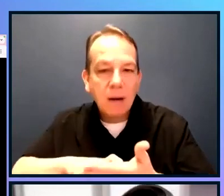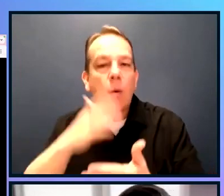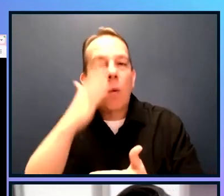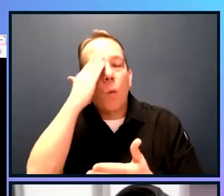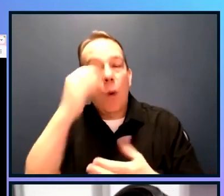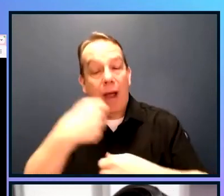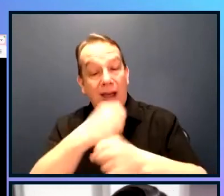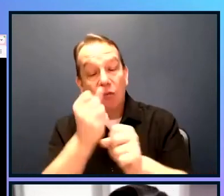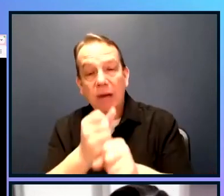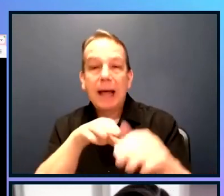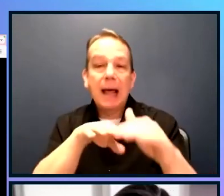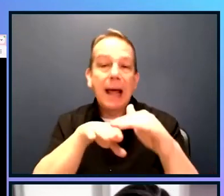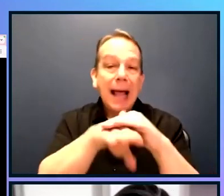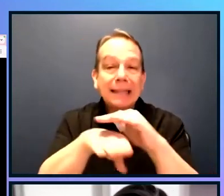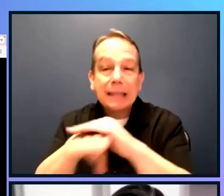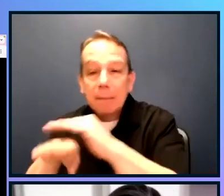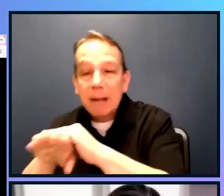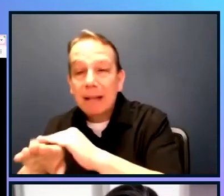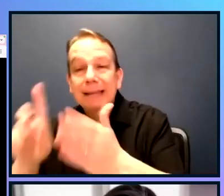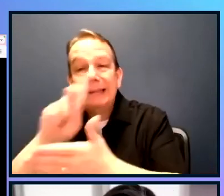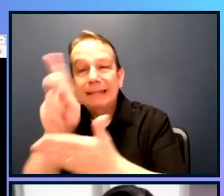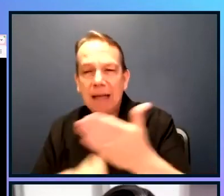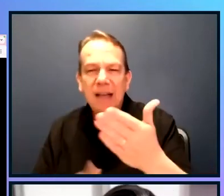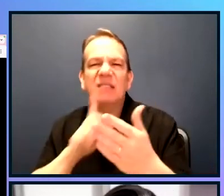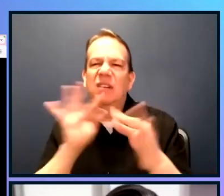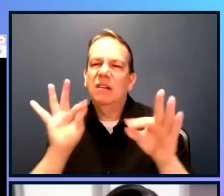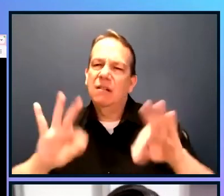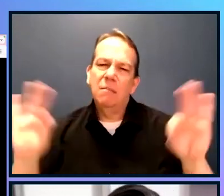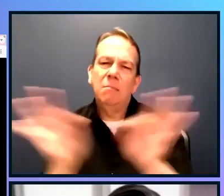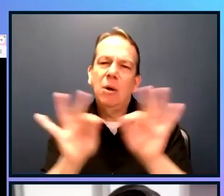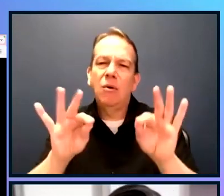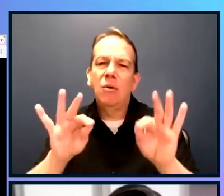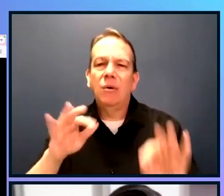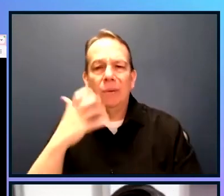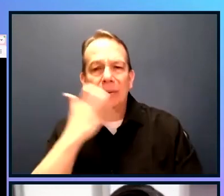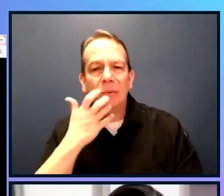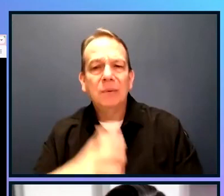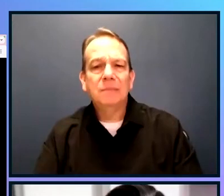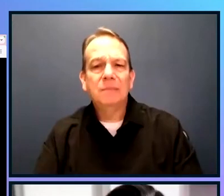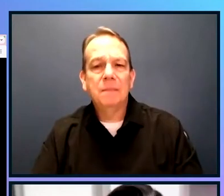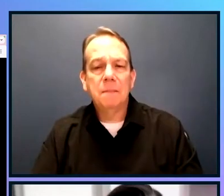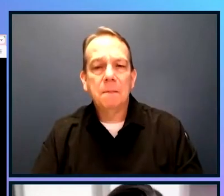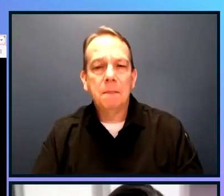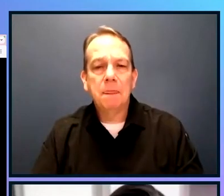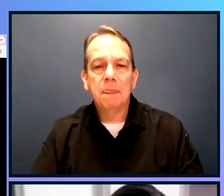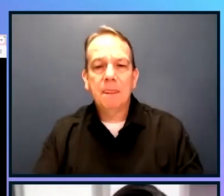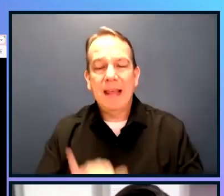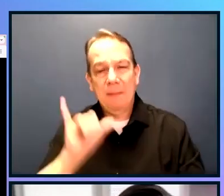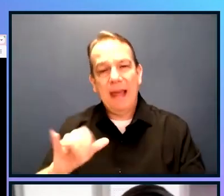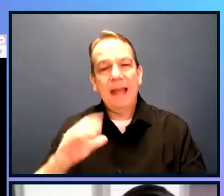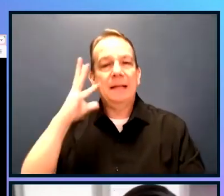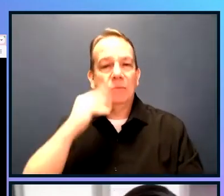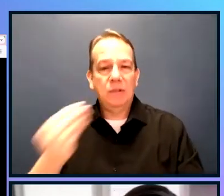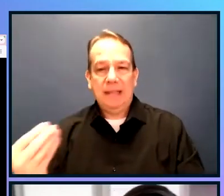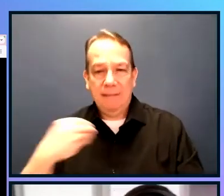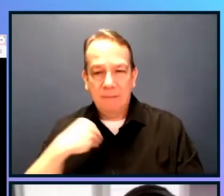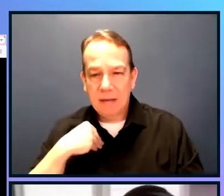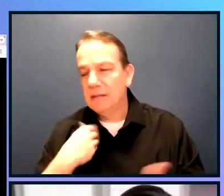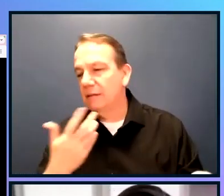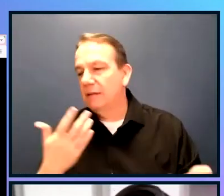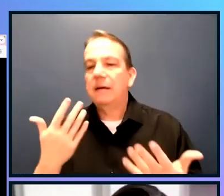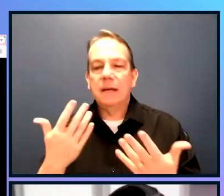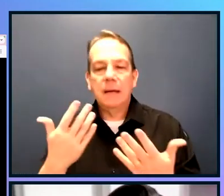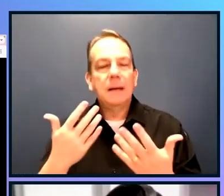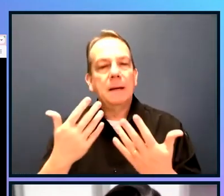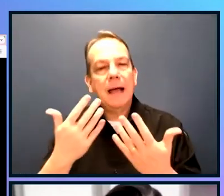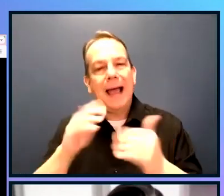creating accessible designs is so important. This experience gave us momentum of how